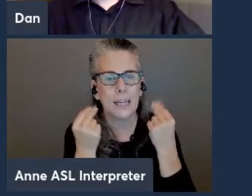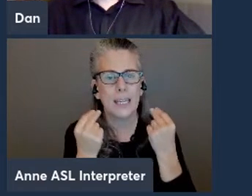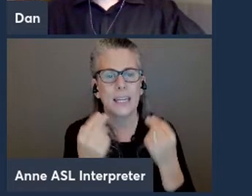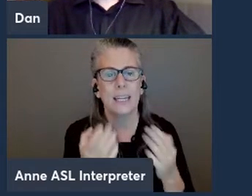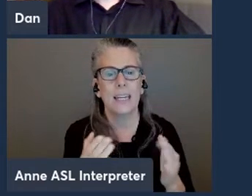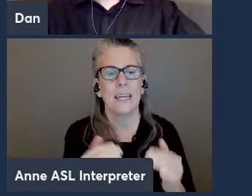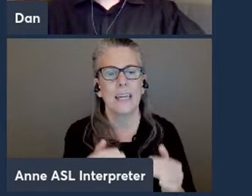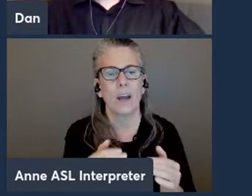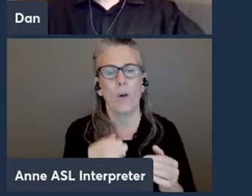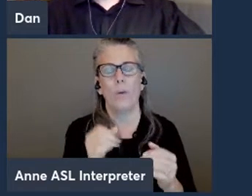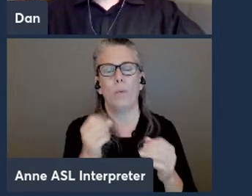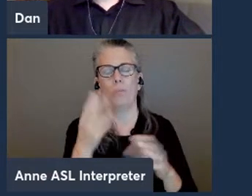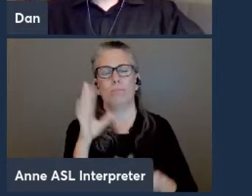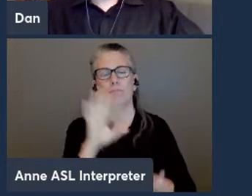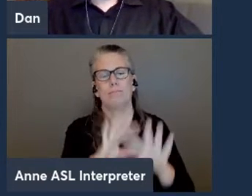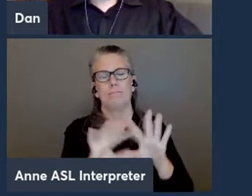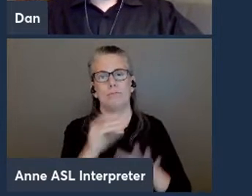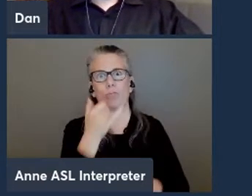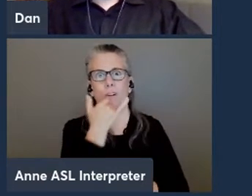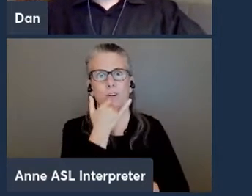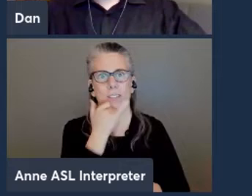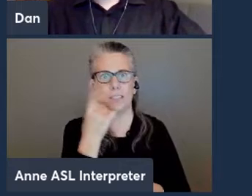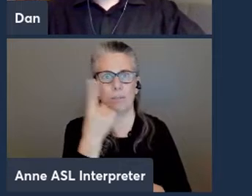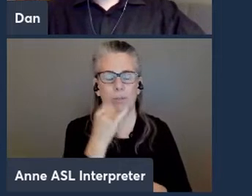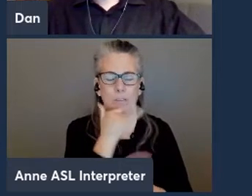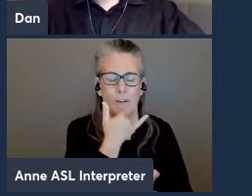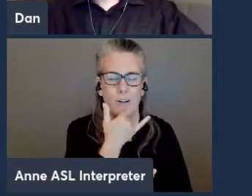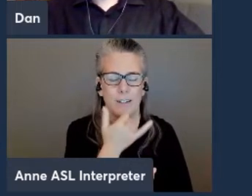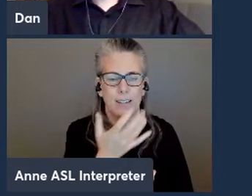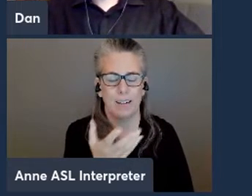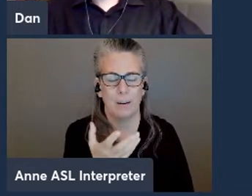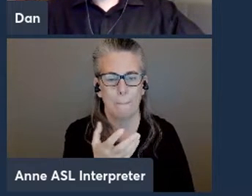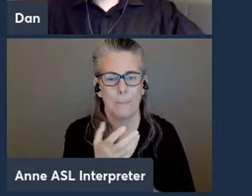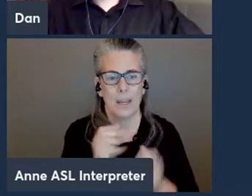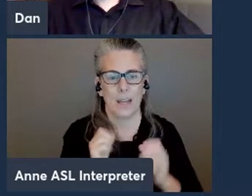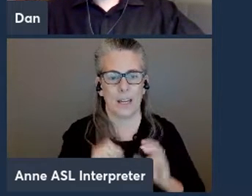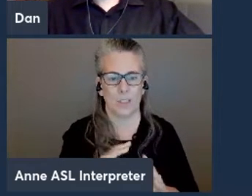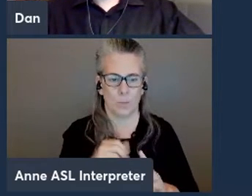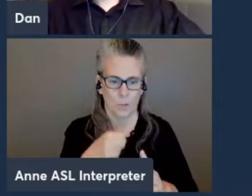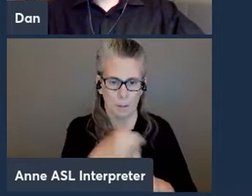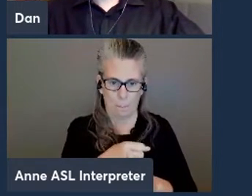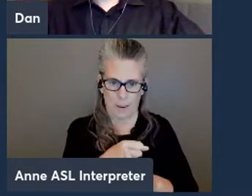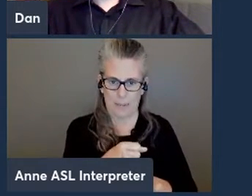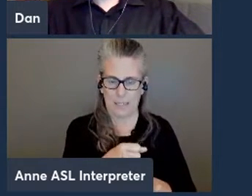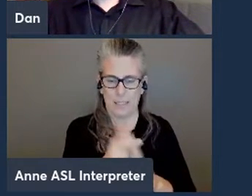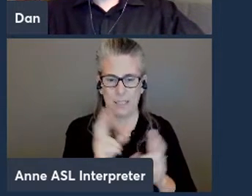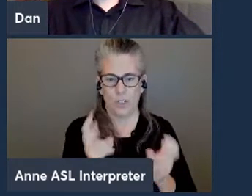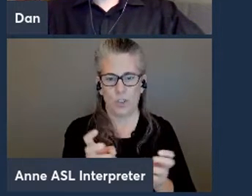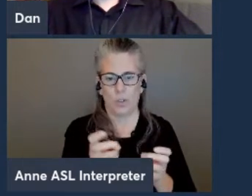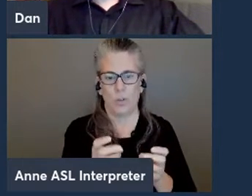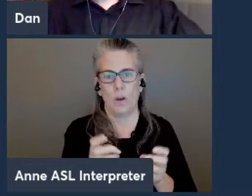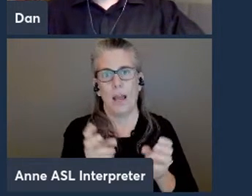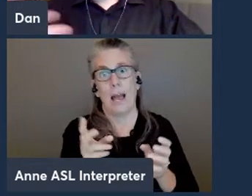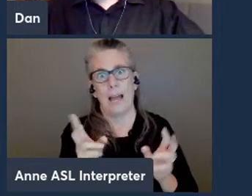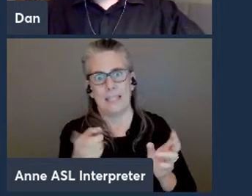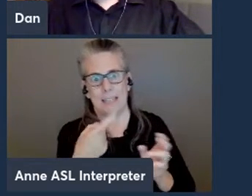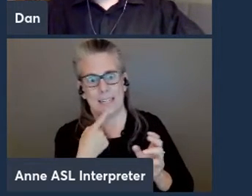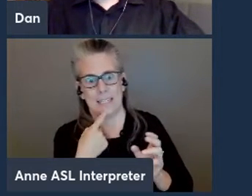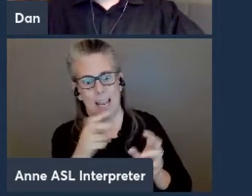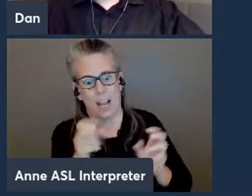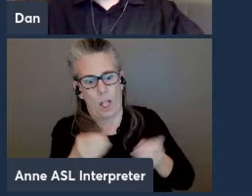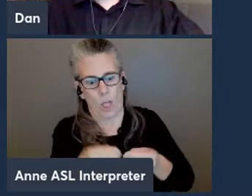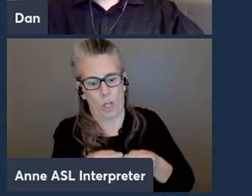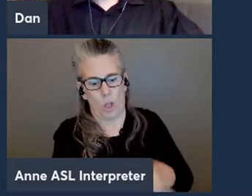And something went wrong. Okay. There's the customer impacting issue. That's a loss of customer trust. But